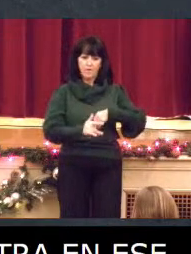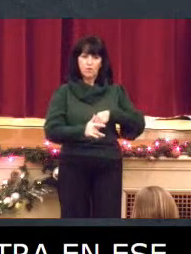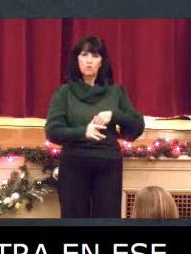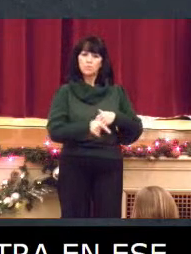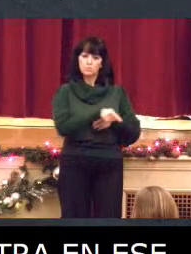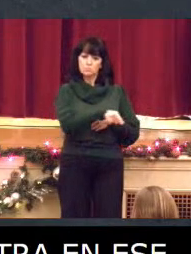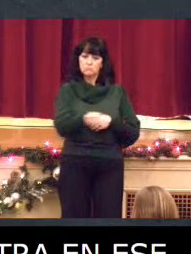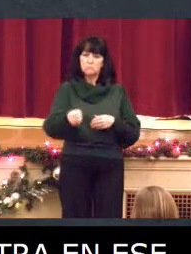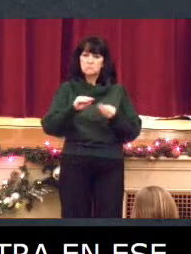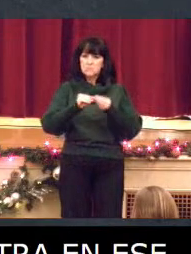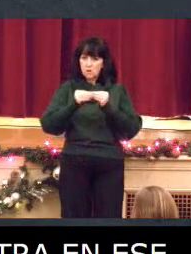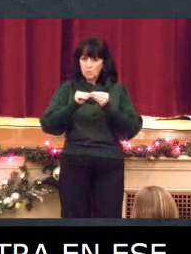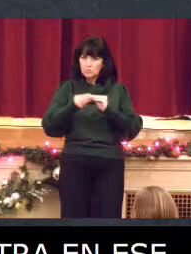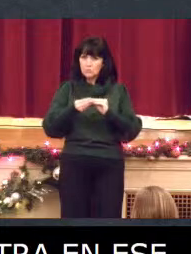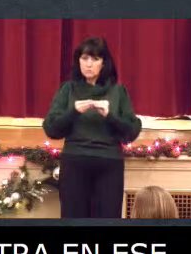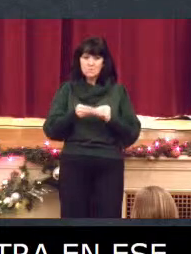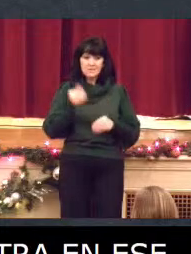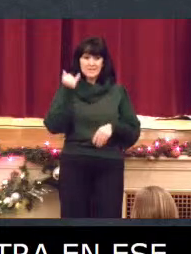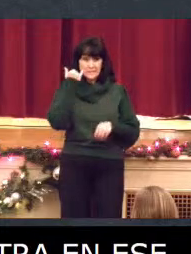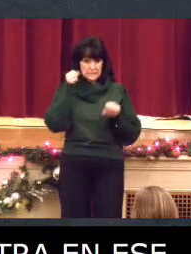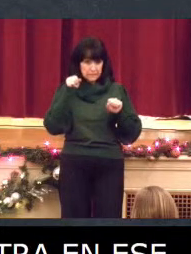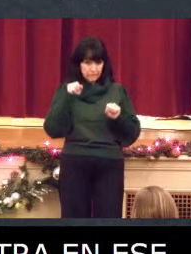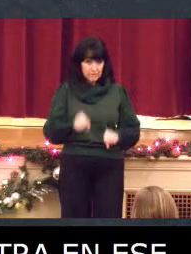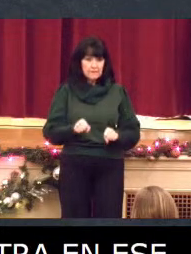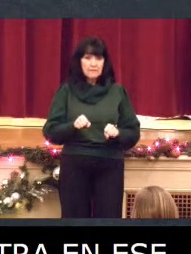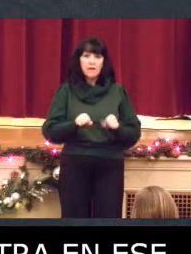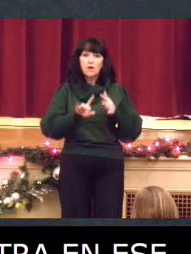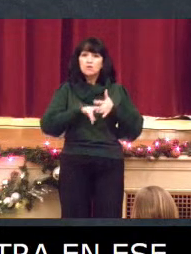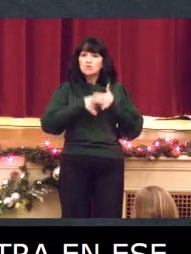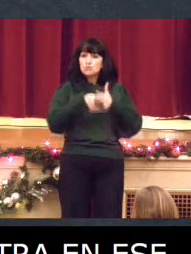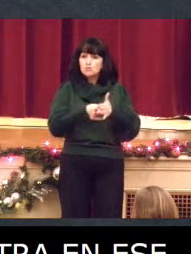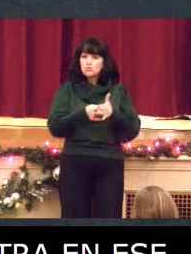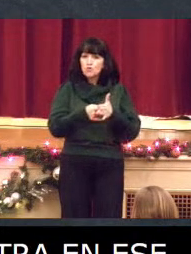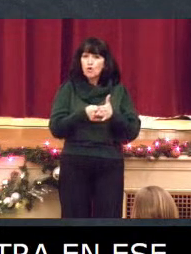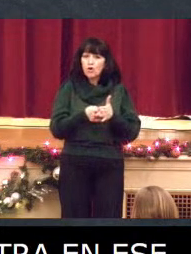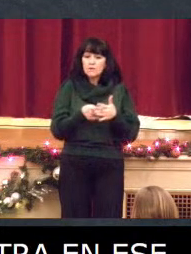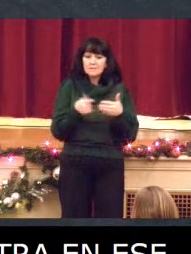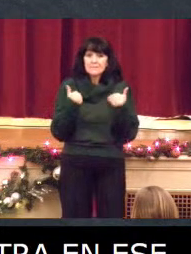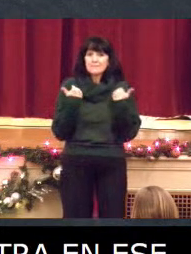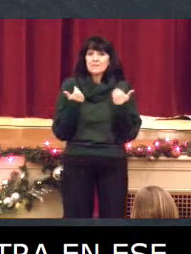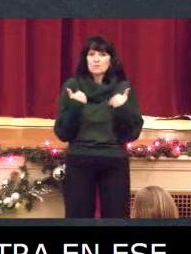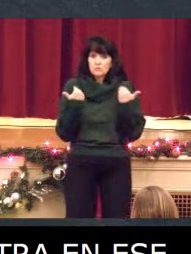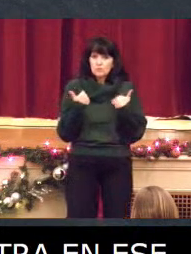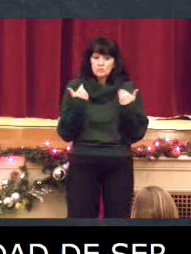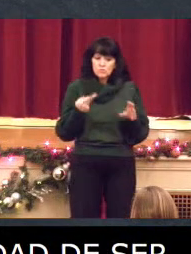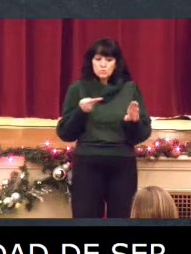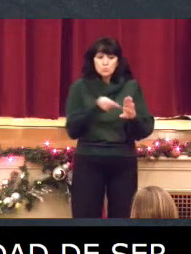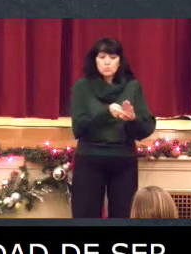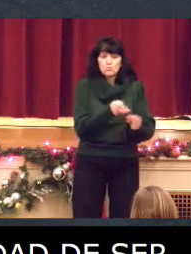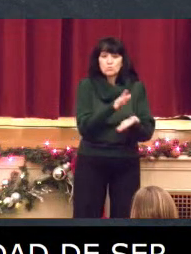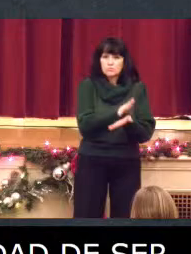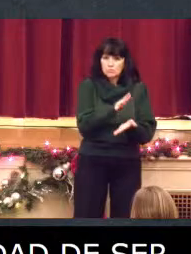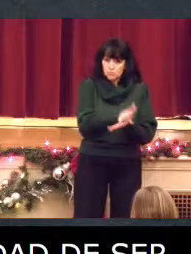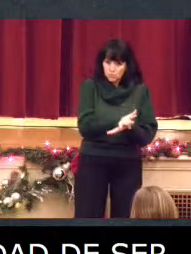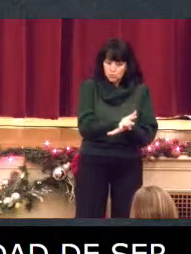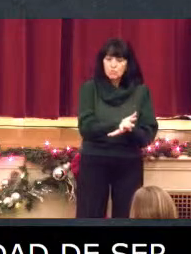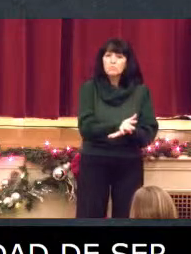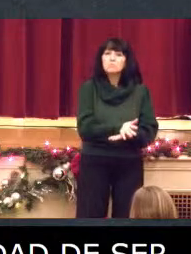better chance of being successful in reading by third grade. So we're going to invest in the pre-K